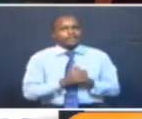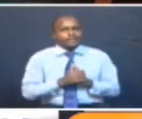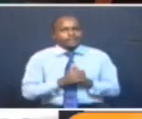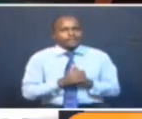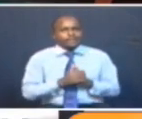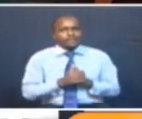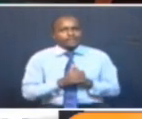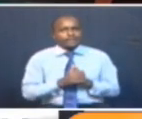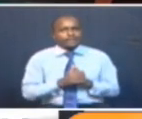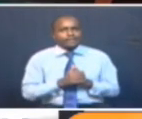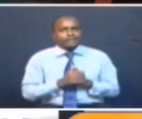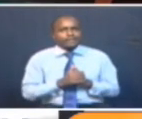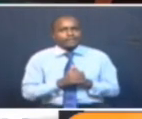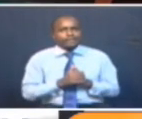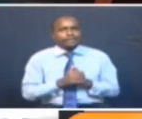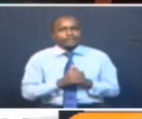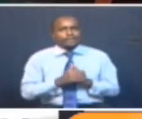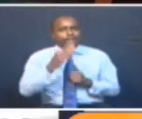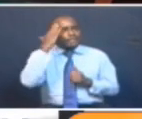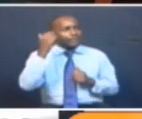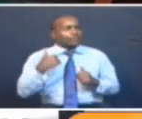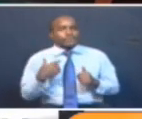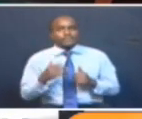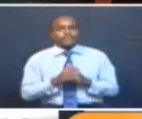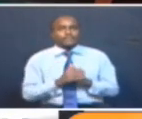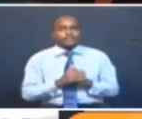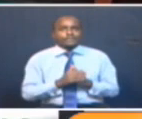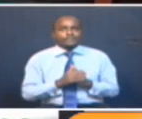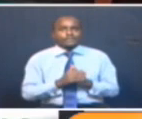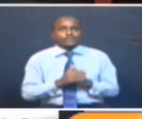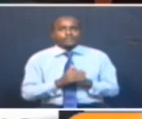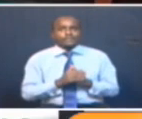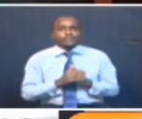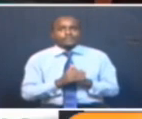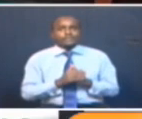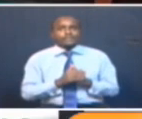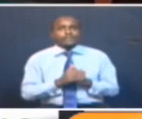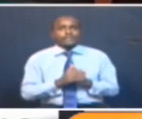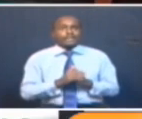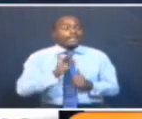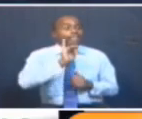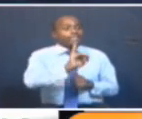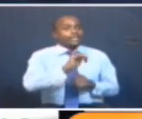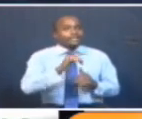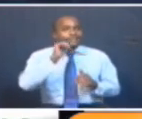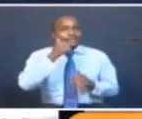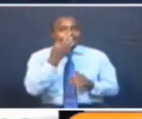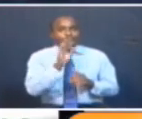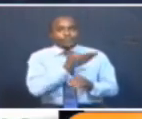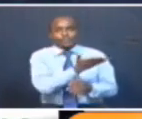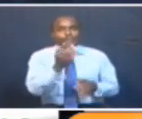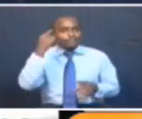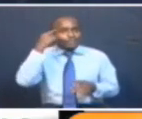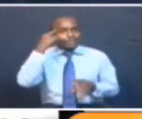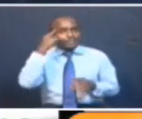They know me, and I wish. That's good. That's nice of them to think good about it. That's it. Nothing